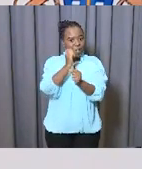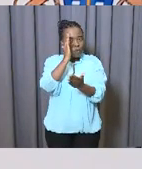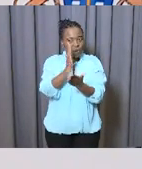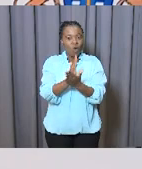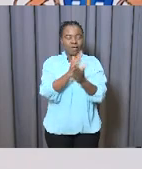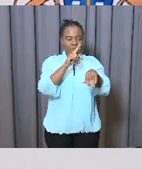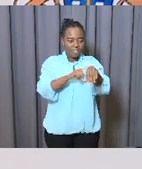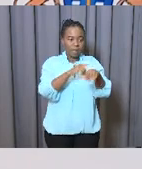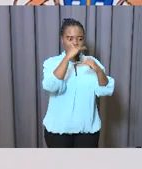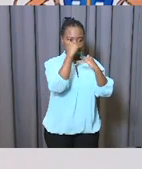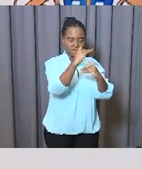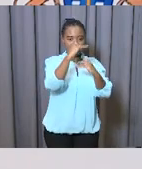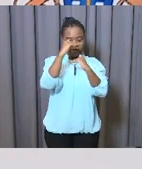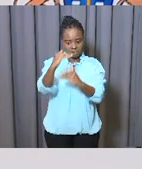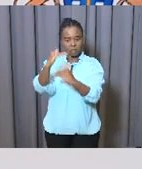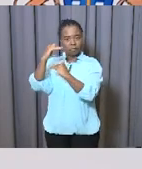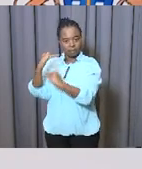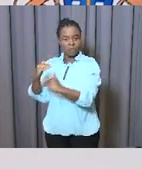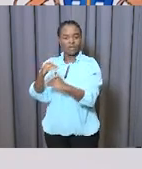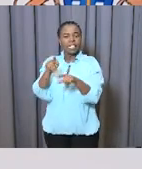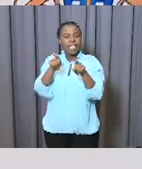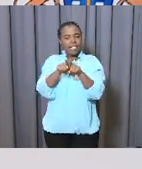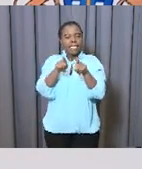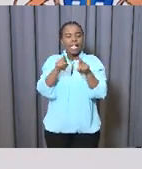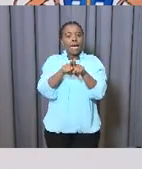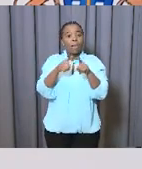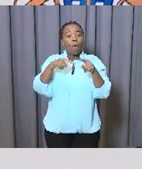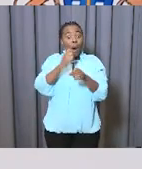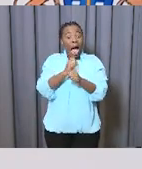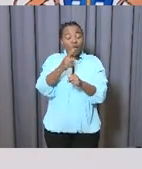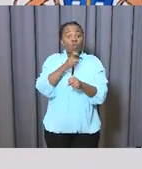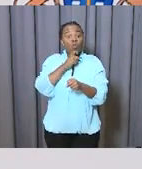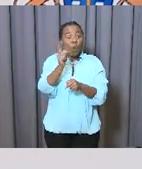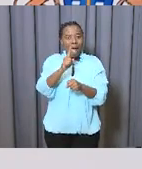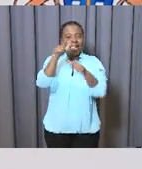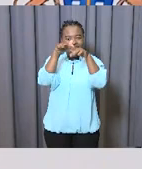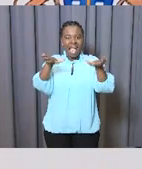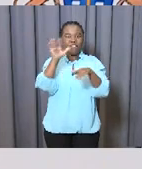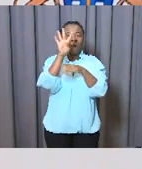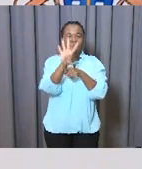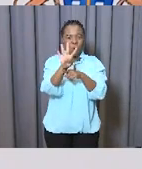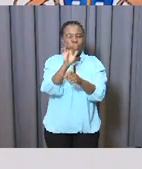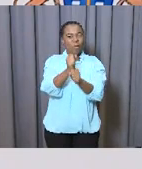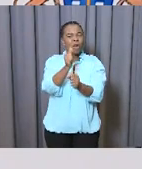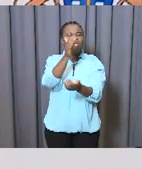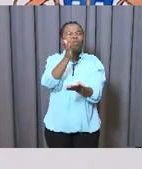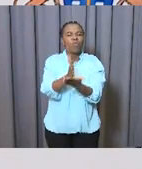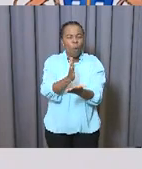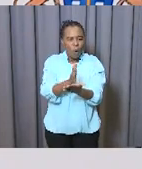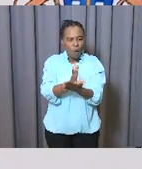phases. And we in Gauteng are using level 4 basically to ensure that all